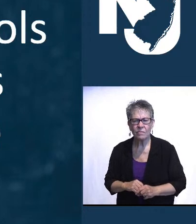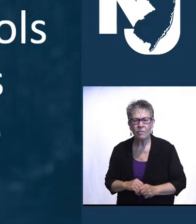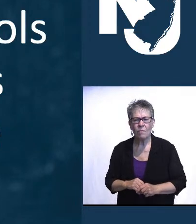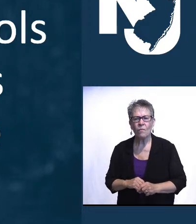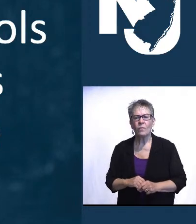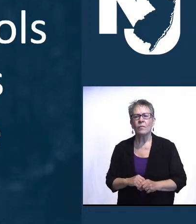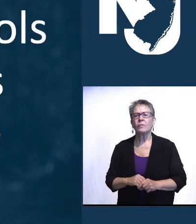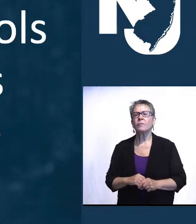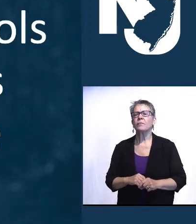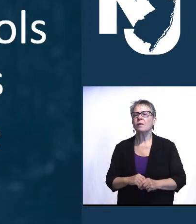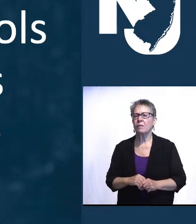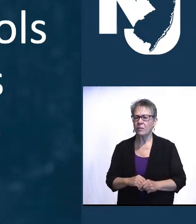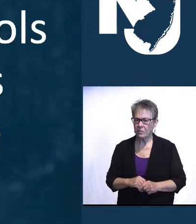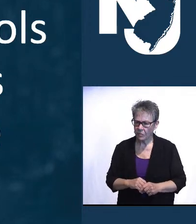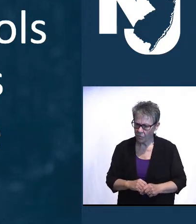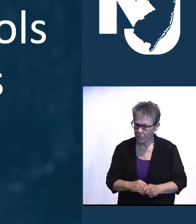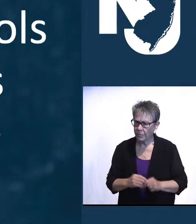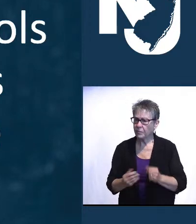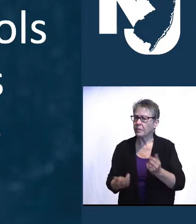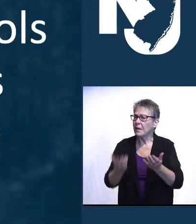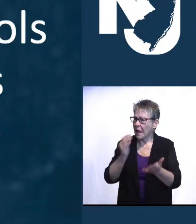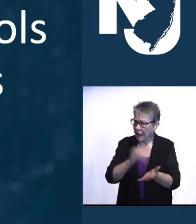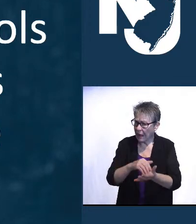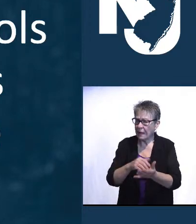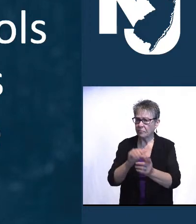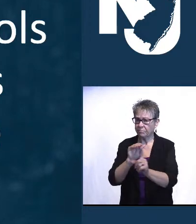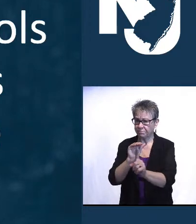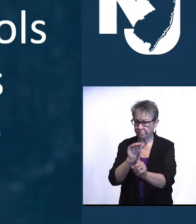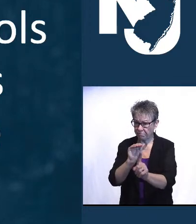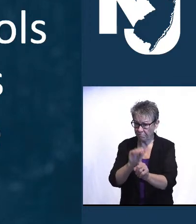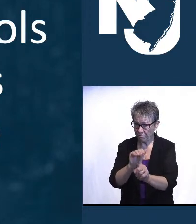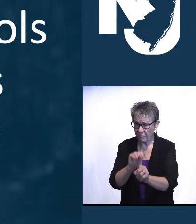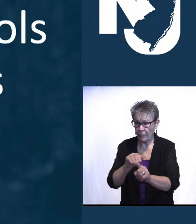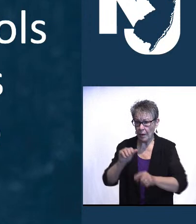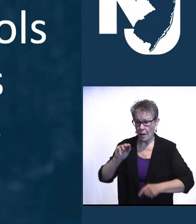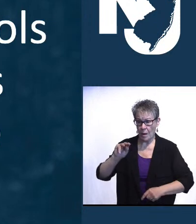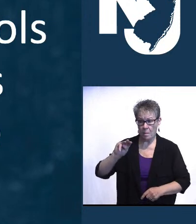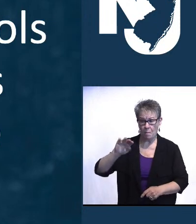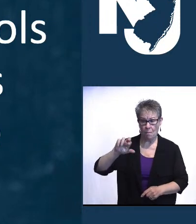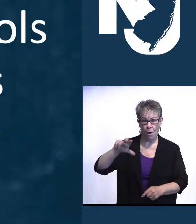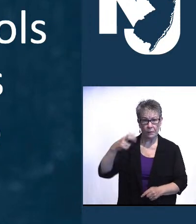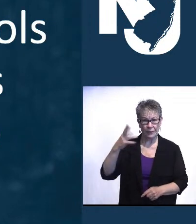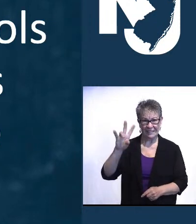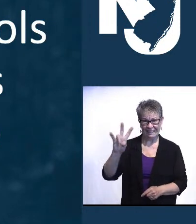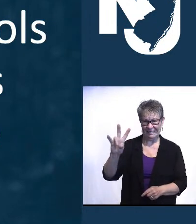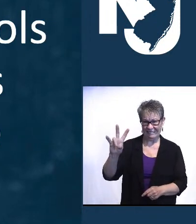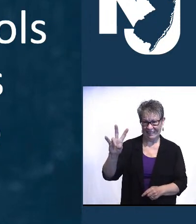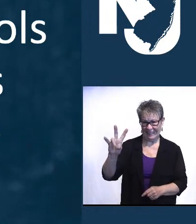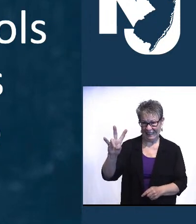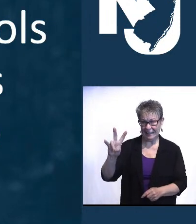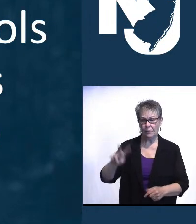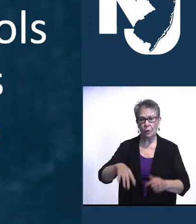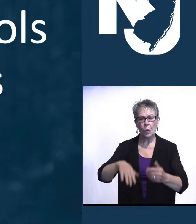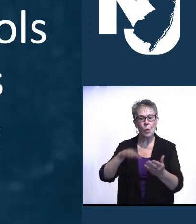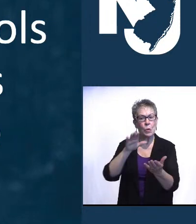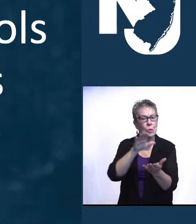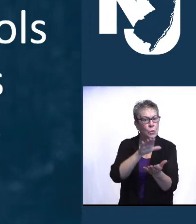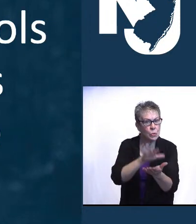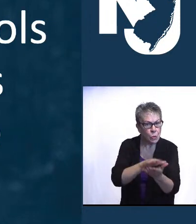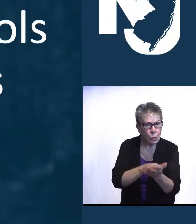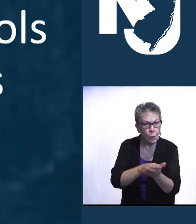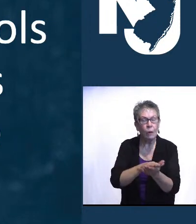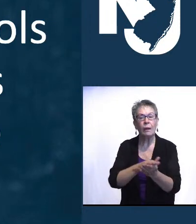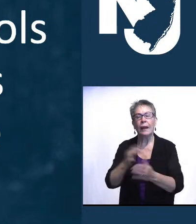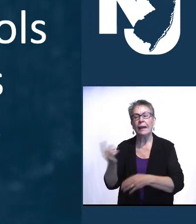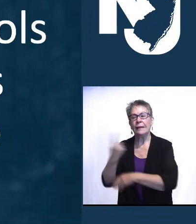again, Monday, March 7th, the indoor masking requirement in our schools and daycare settings will be lifted. Now, with all of